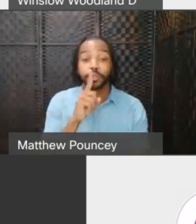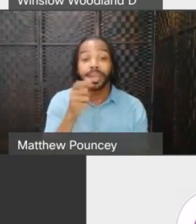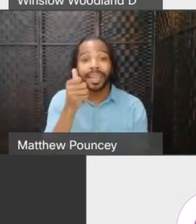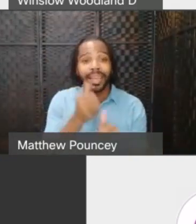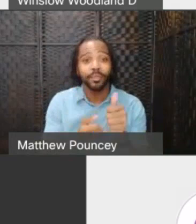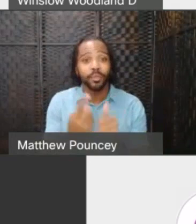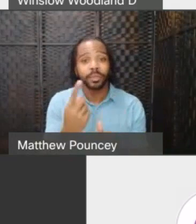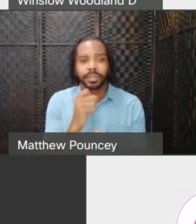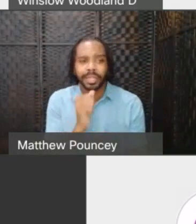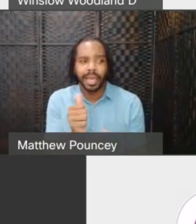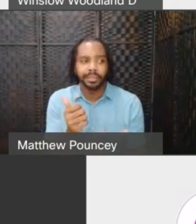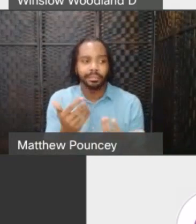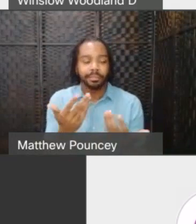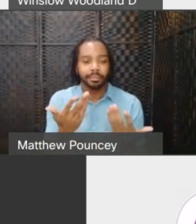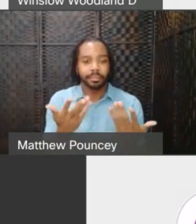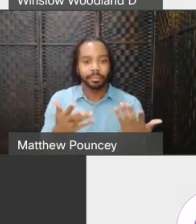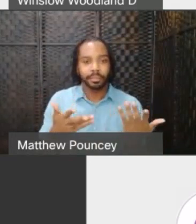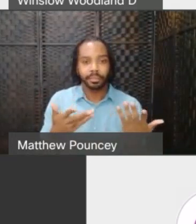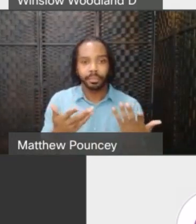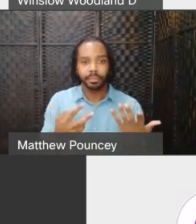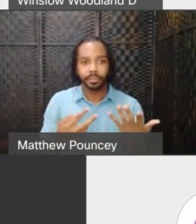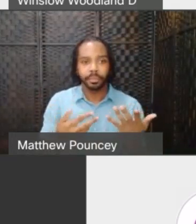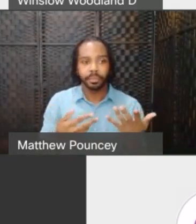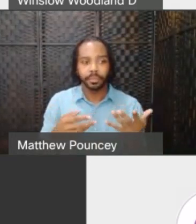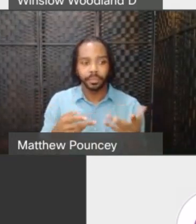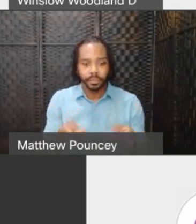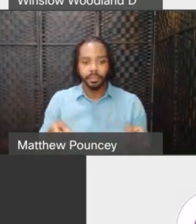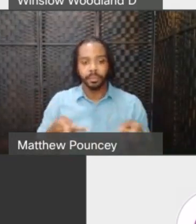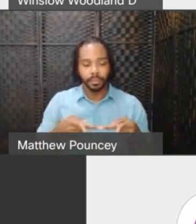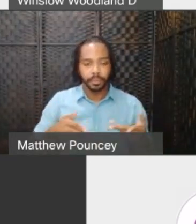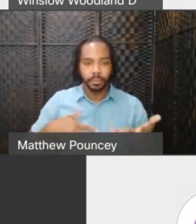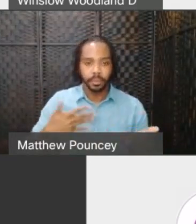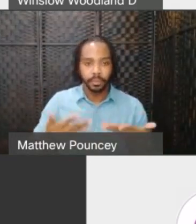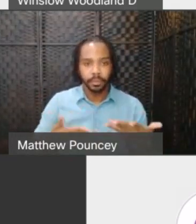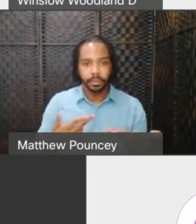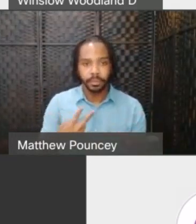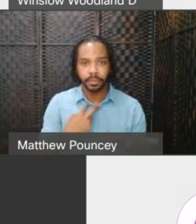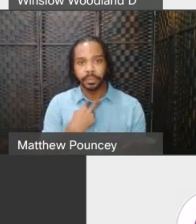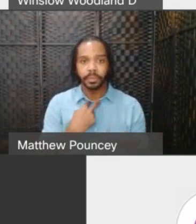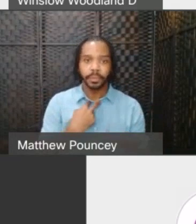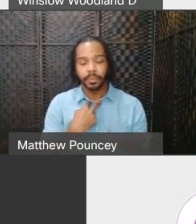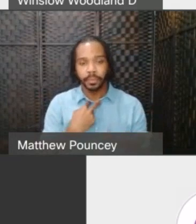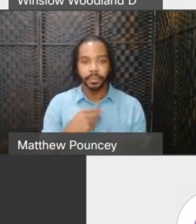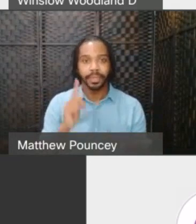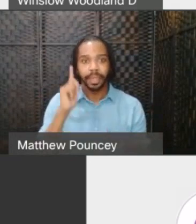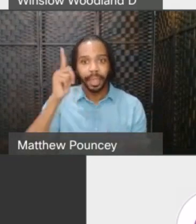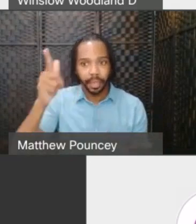put themselves in a position where they will be in trouble later on.